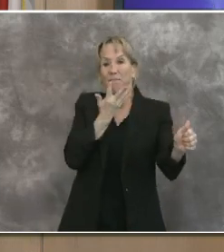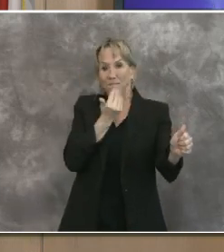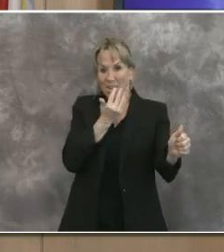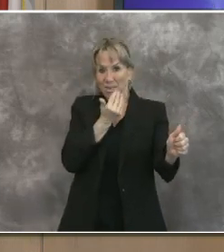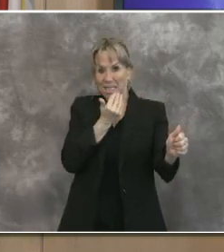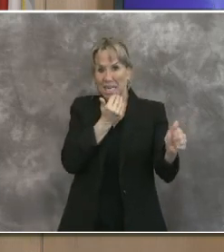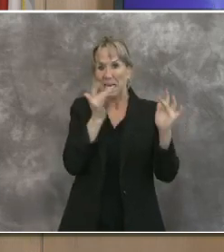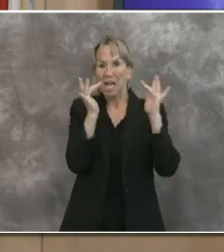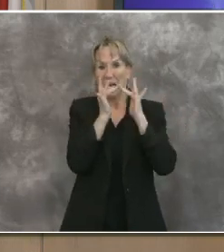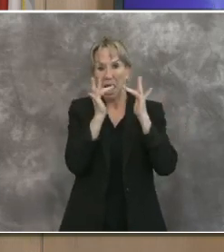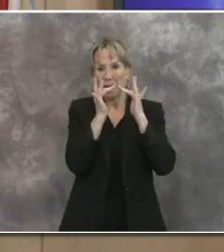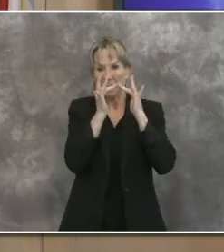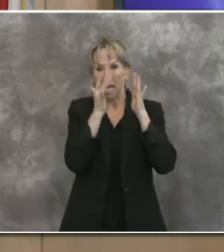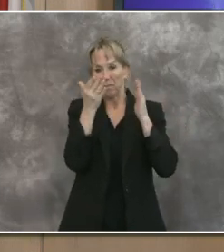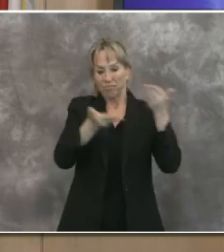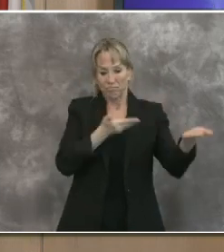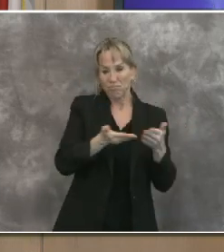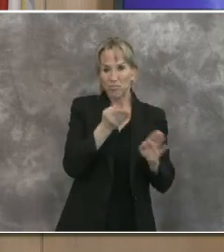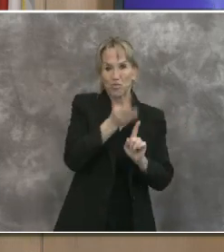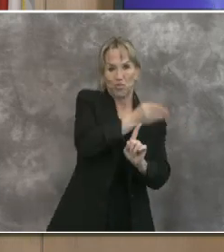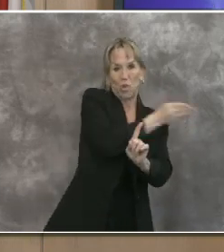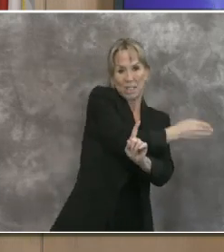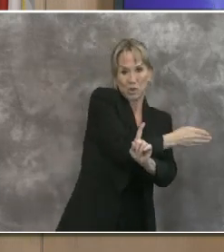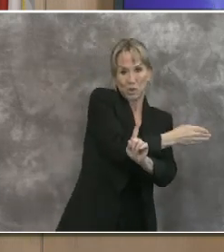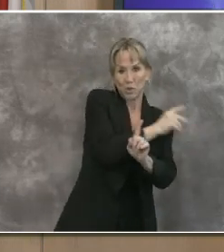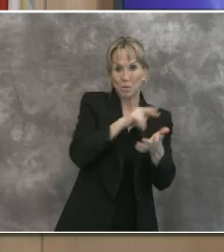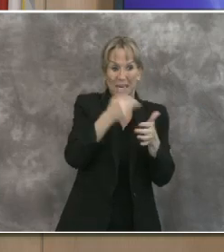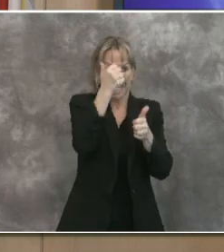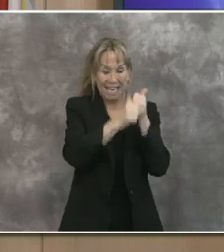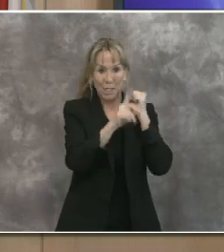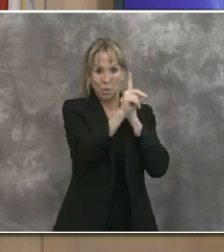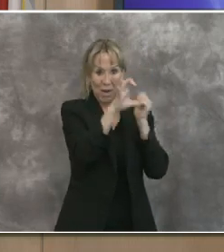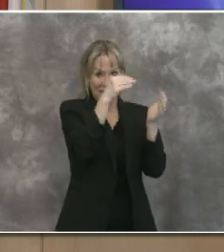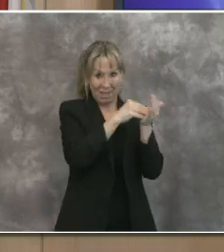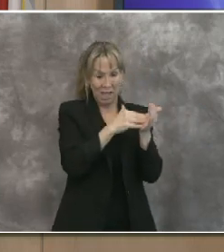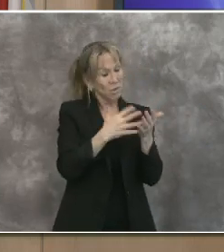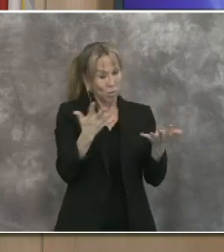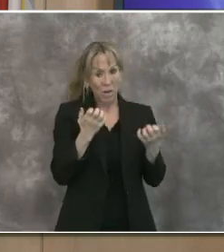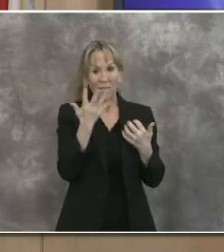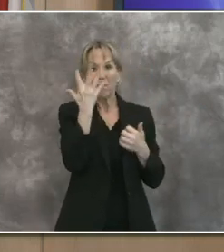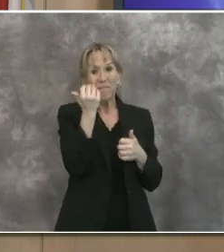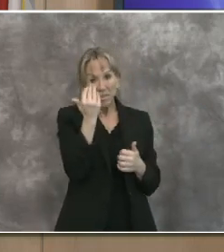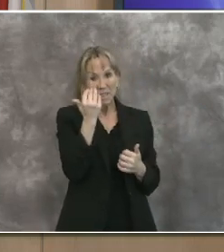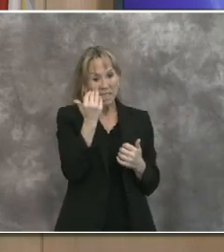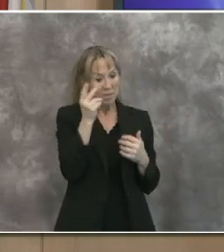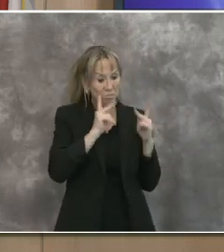today. Do you feel like we'll be able to meet that threshold?